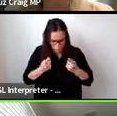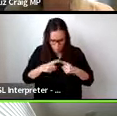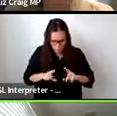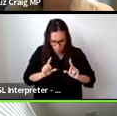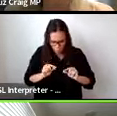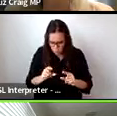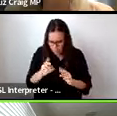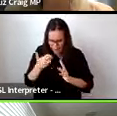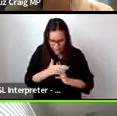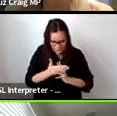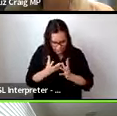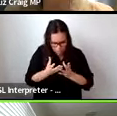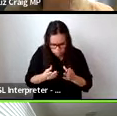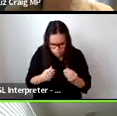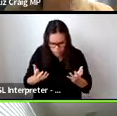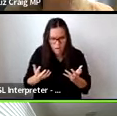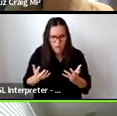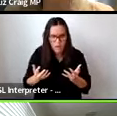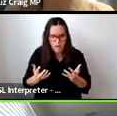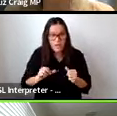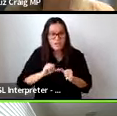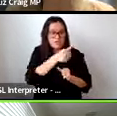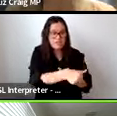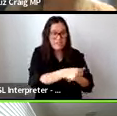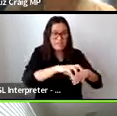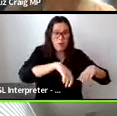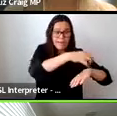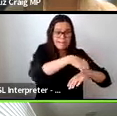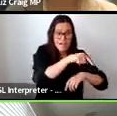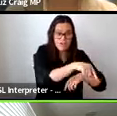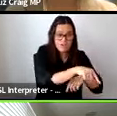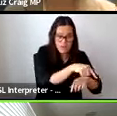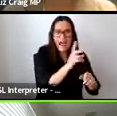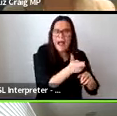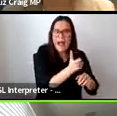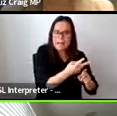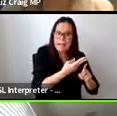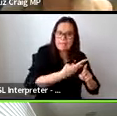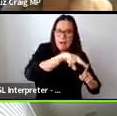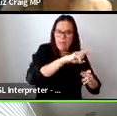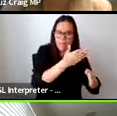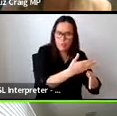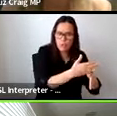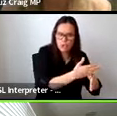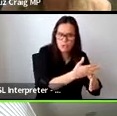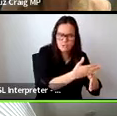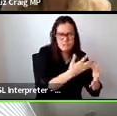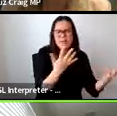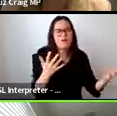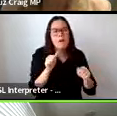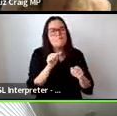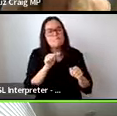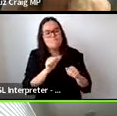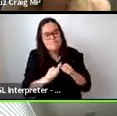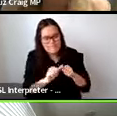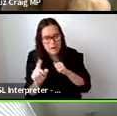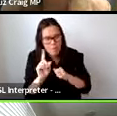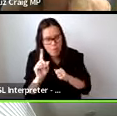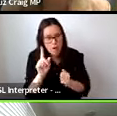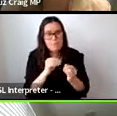time. That is a wasteful, duplicative cost that would be reduced, if not